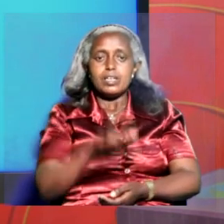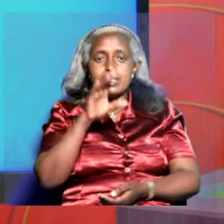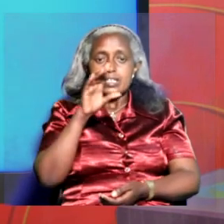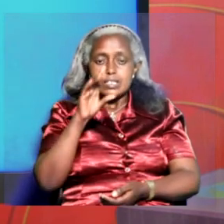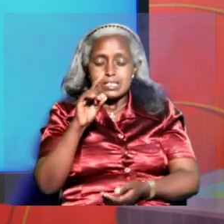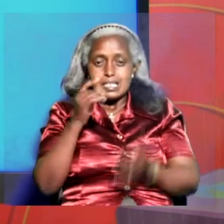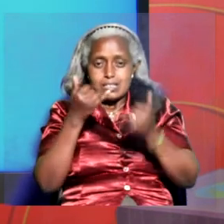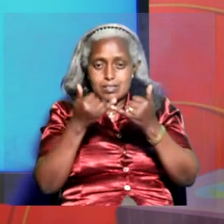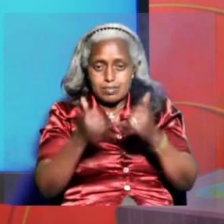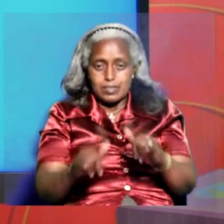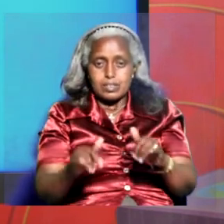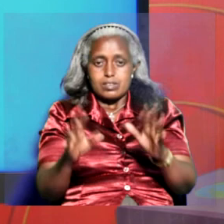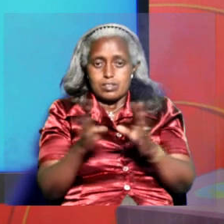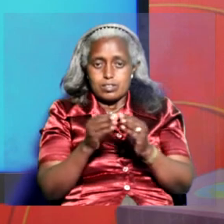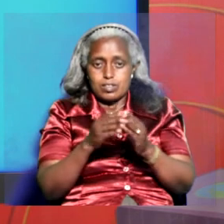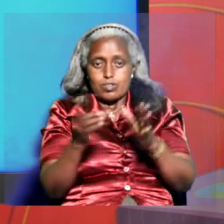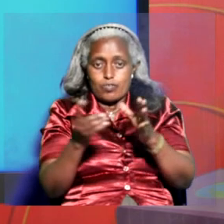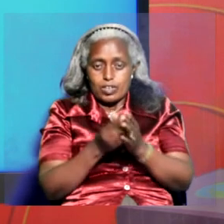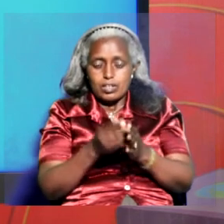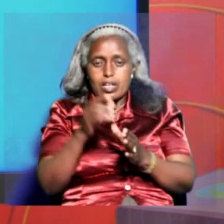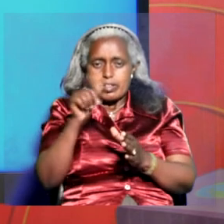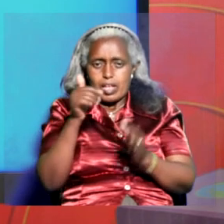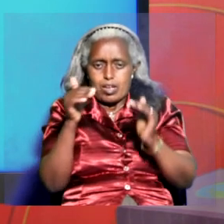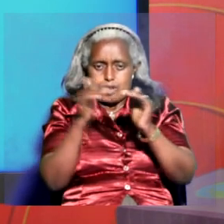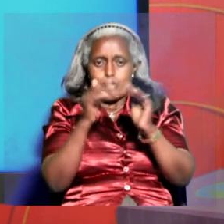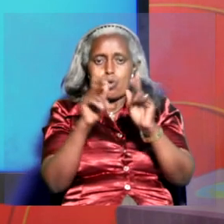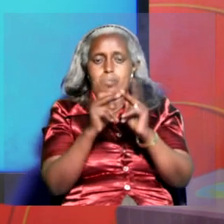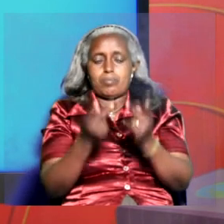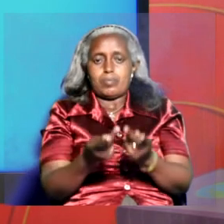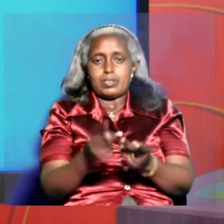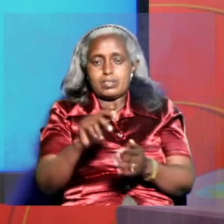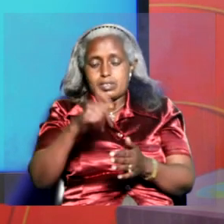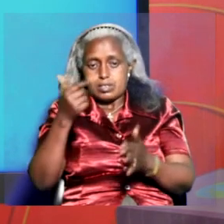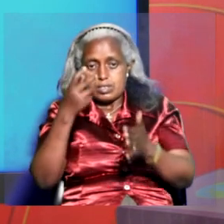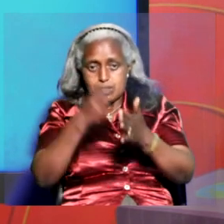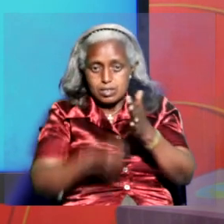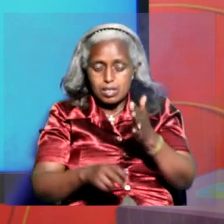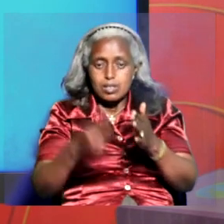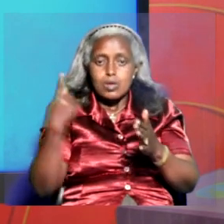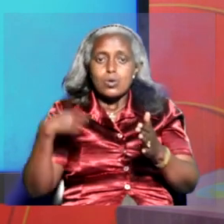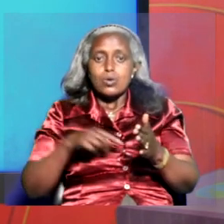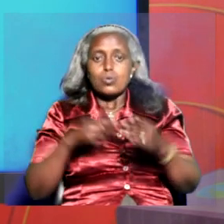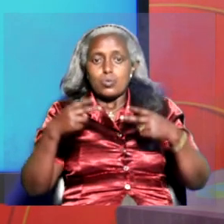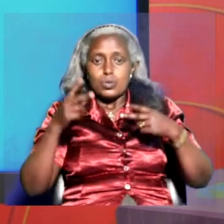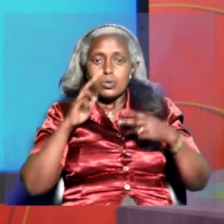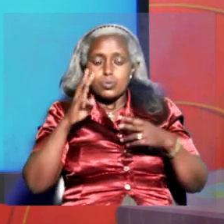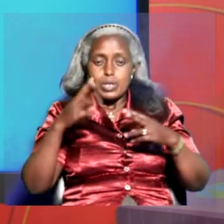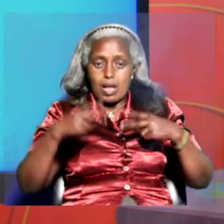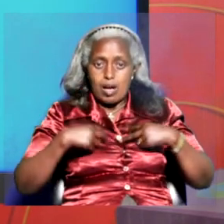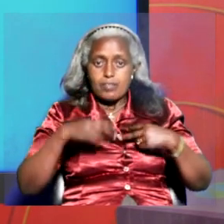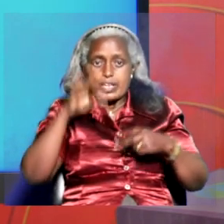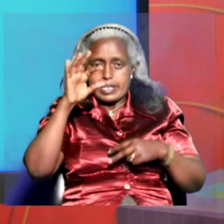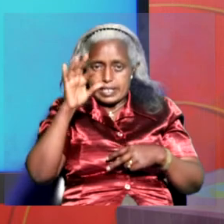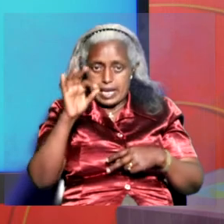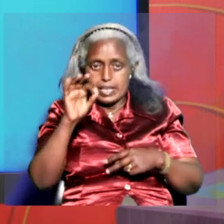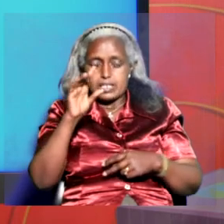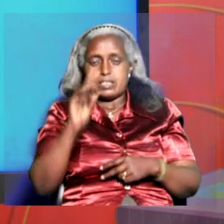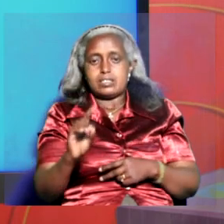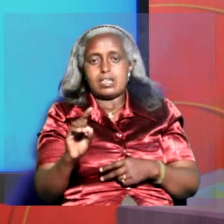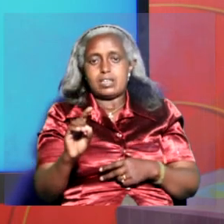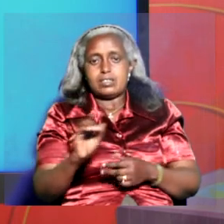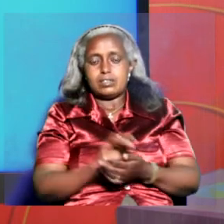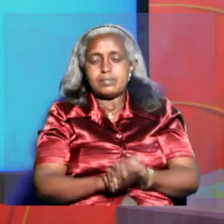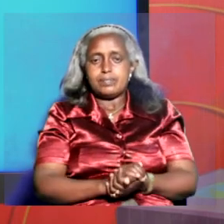deciles divide set of data into 10 equal parts. So as a result, we will have 9 deciles. We will have